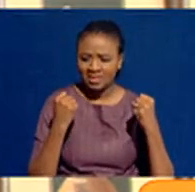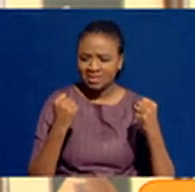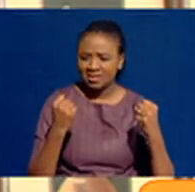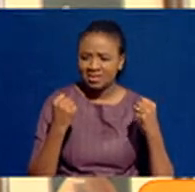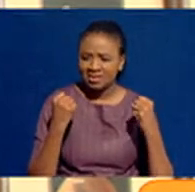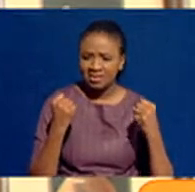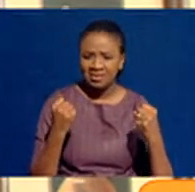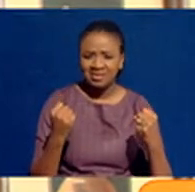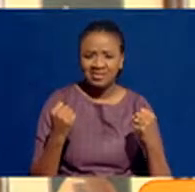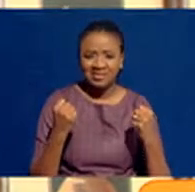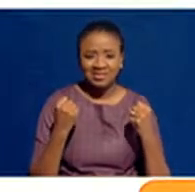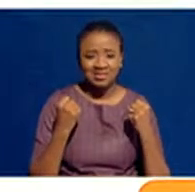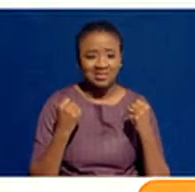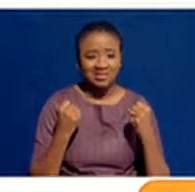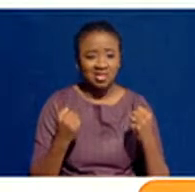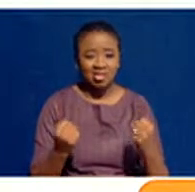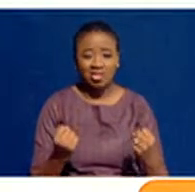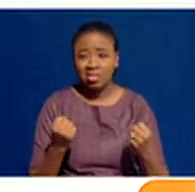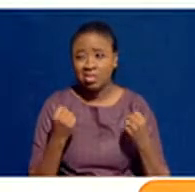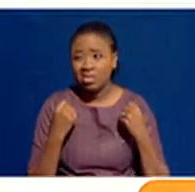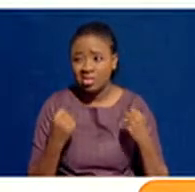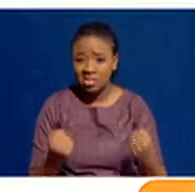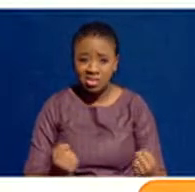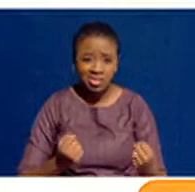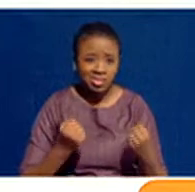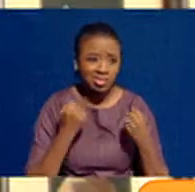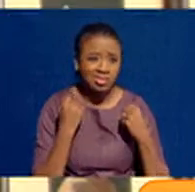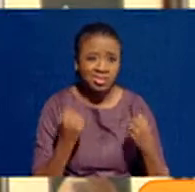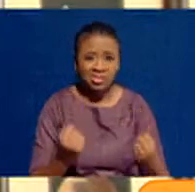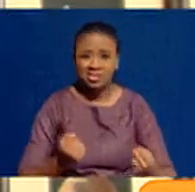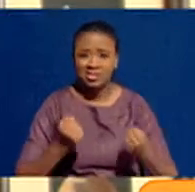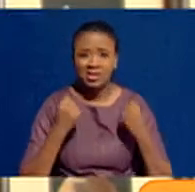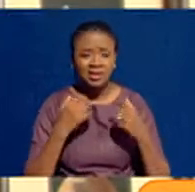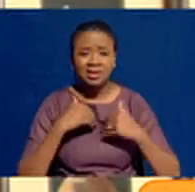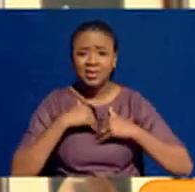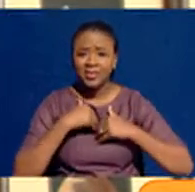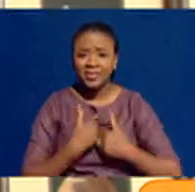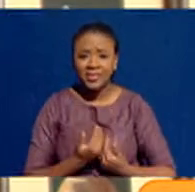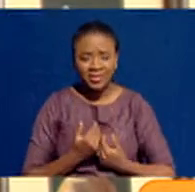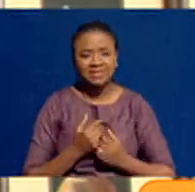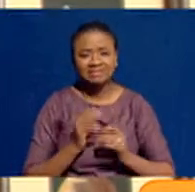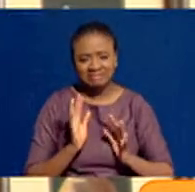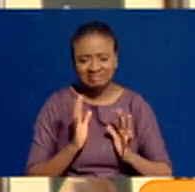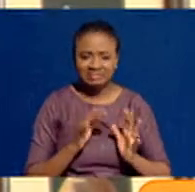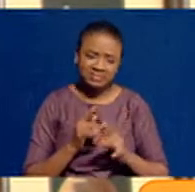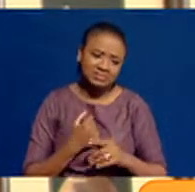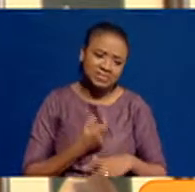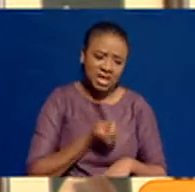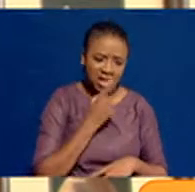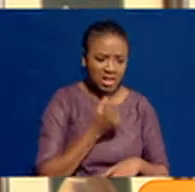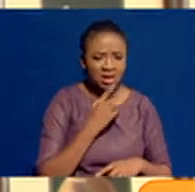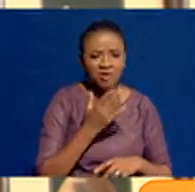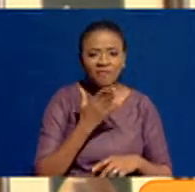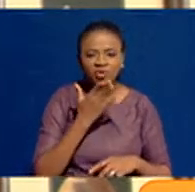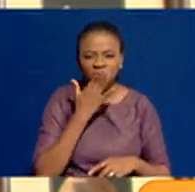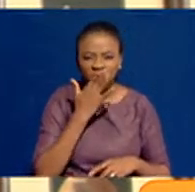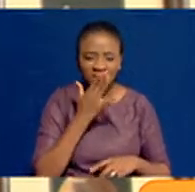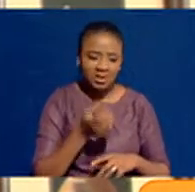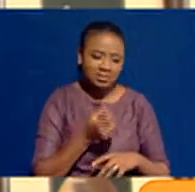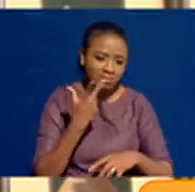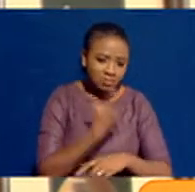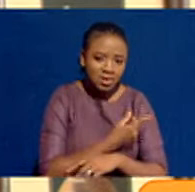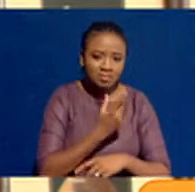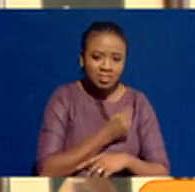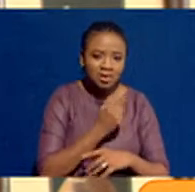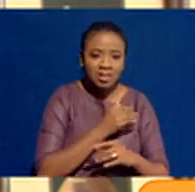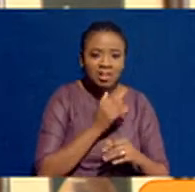It was quite a struggle. So that went on. I continued with my diabetic medication. And then